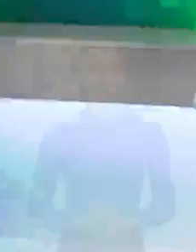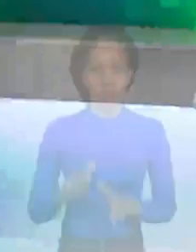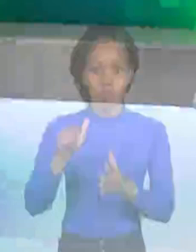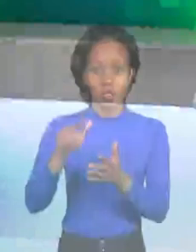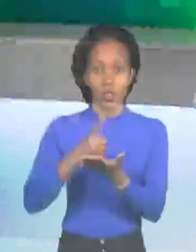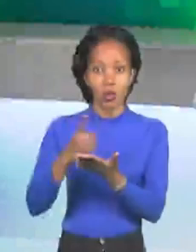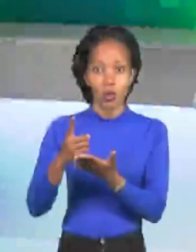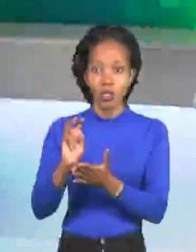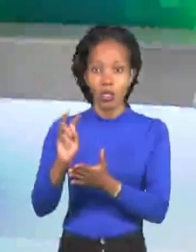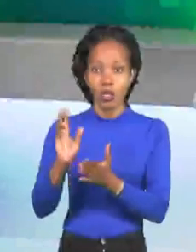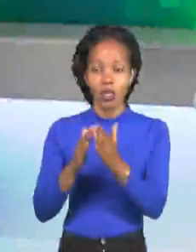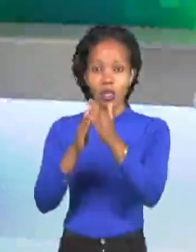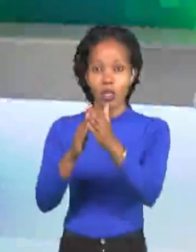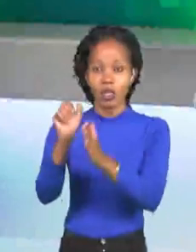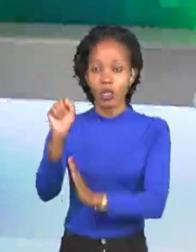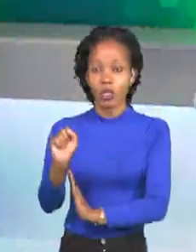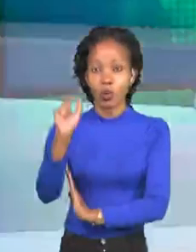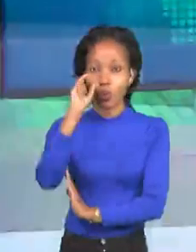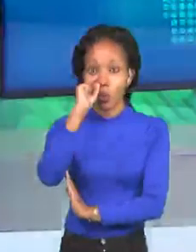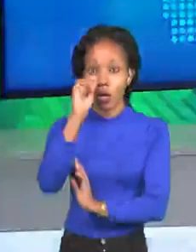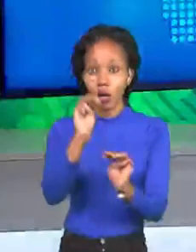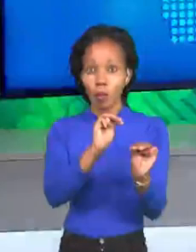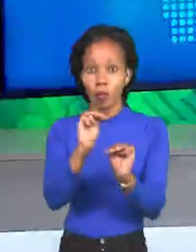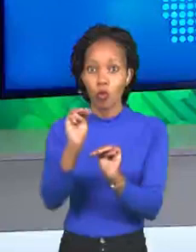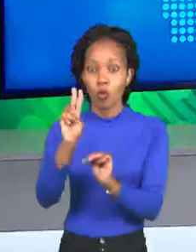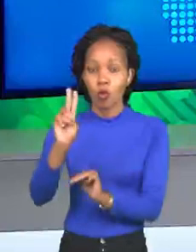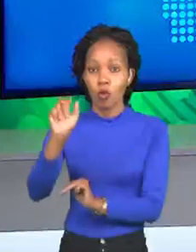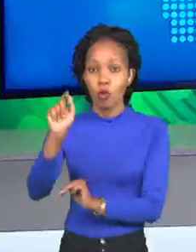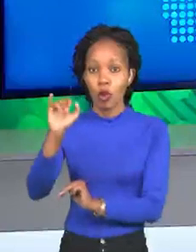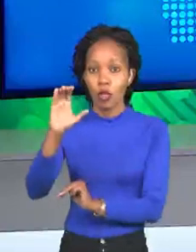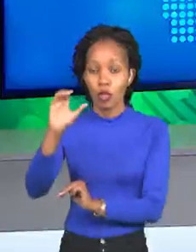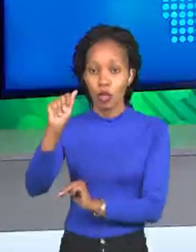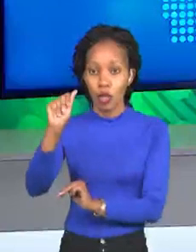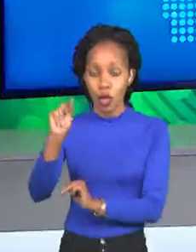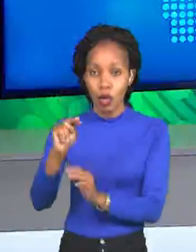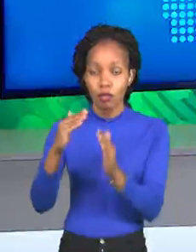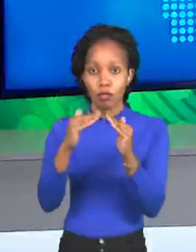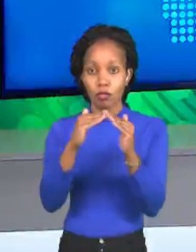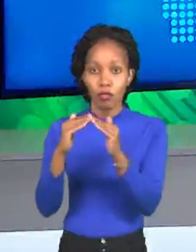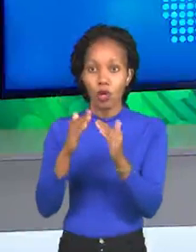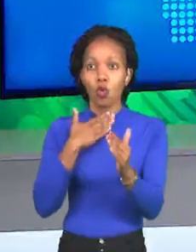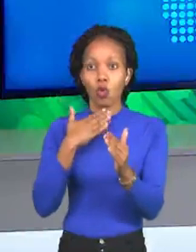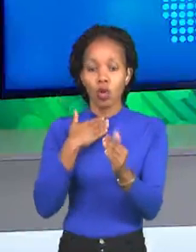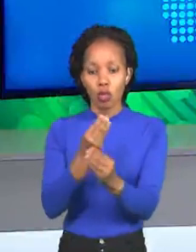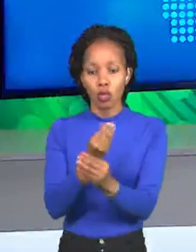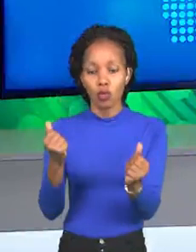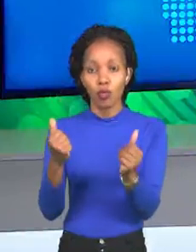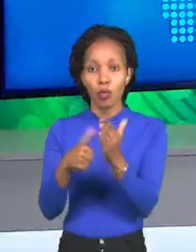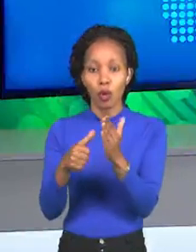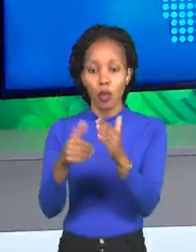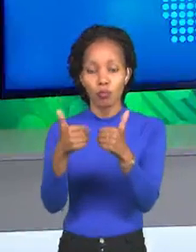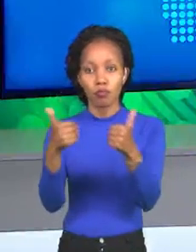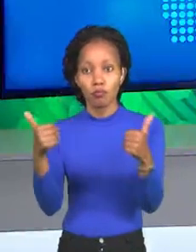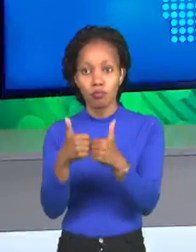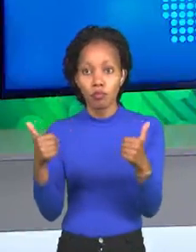This week has seen the leadership of South Sudan head to the Vatican for a retreat diplomacy in an attempt to heal bitter divisions.